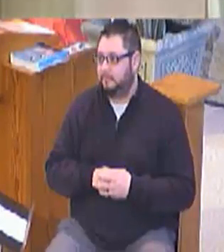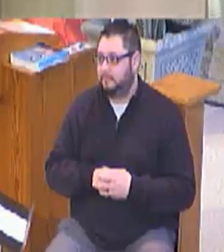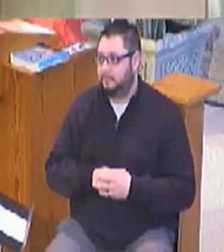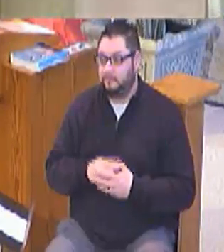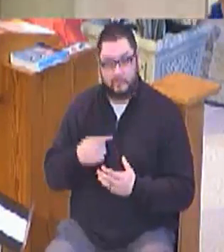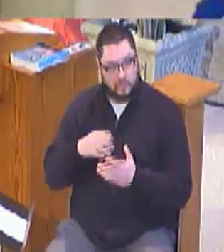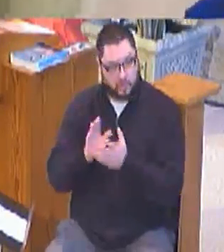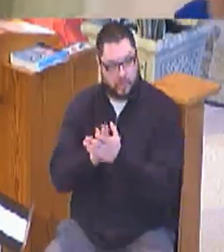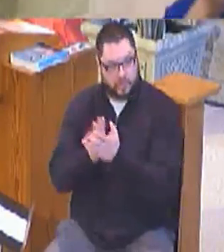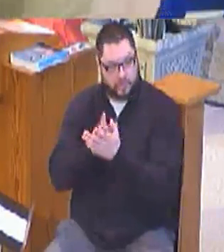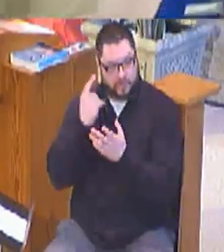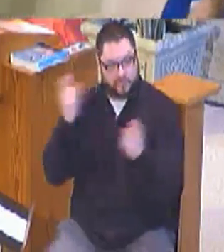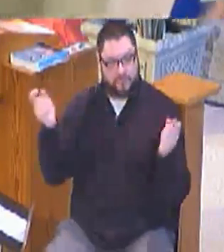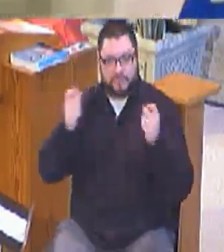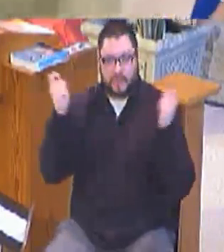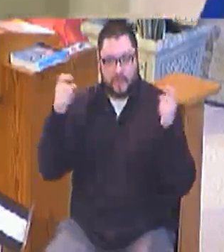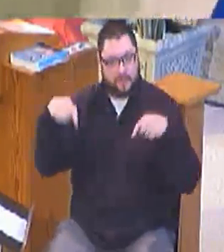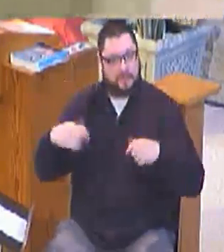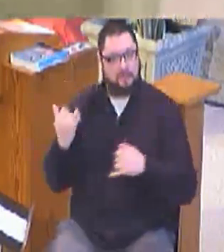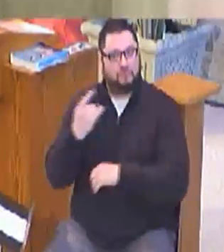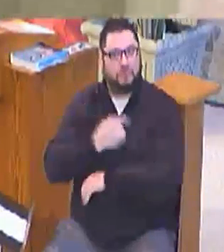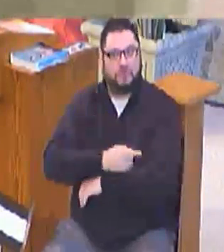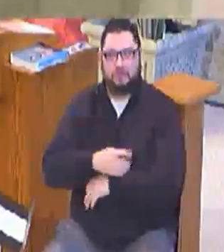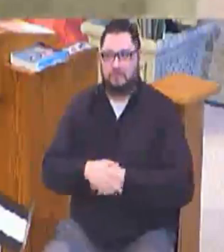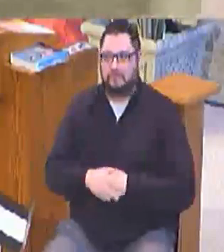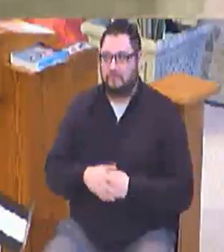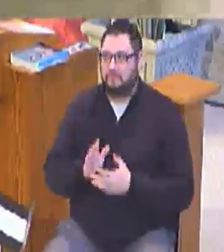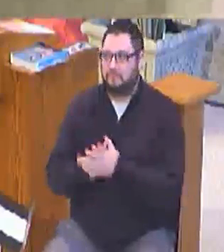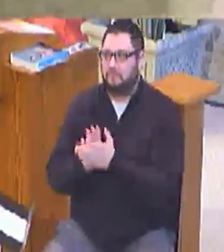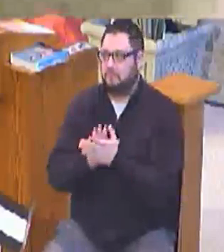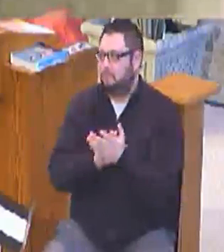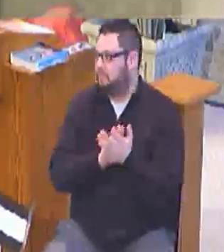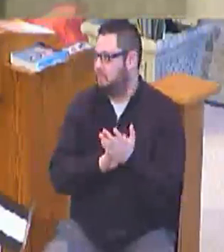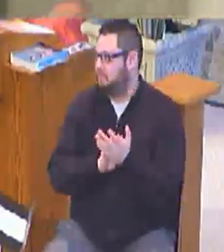we applaud and celebrate this day? Yay.